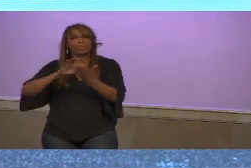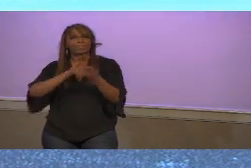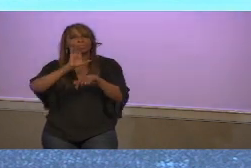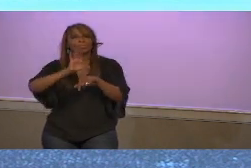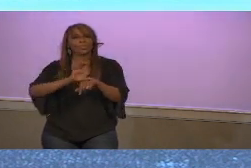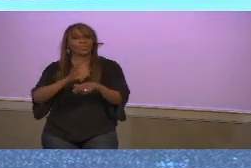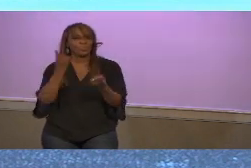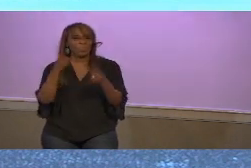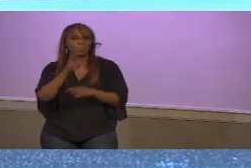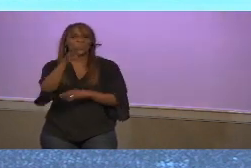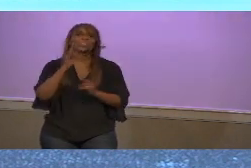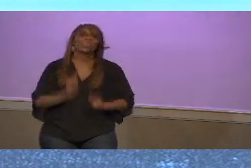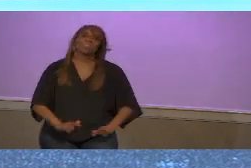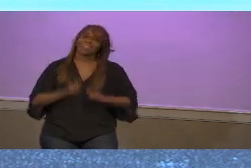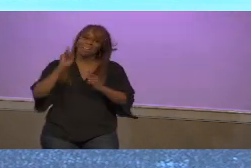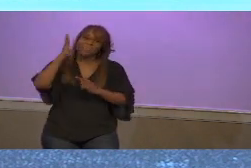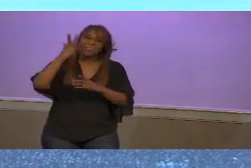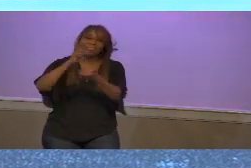your life